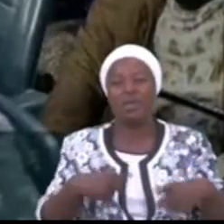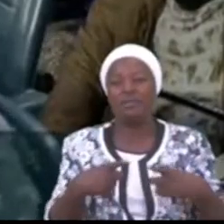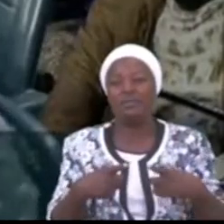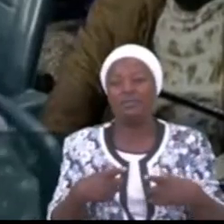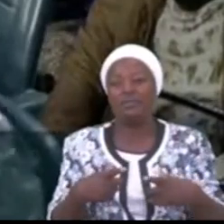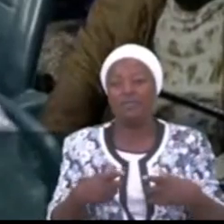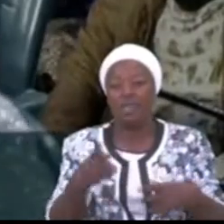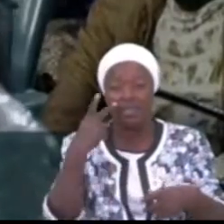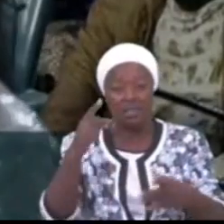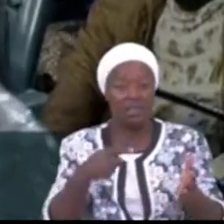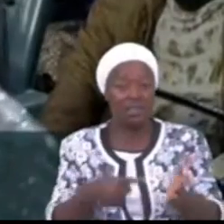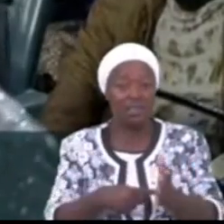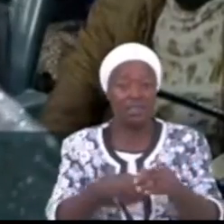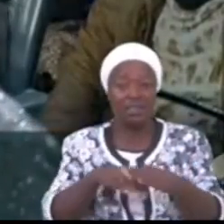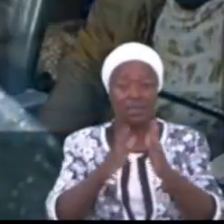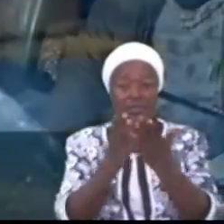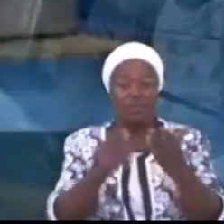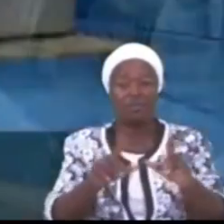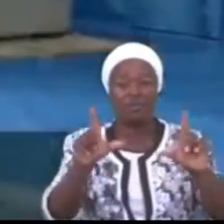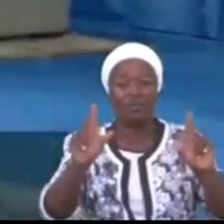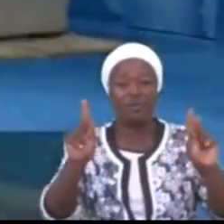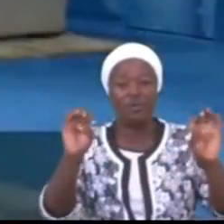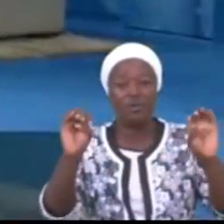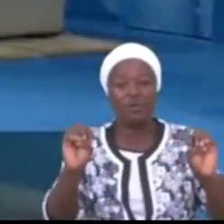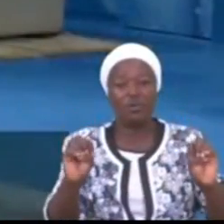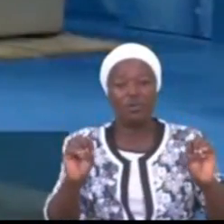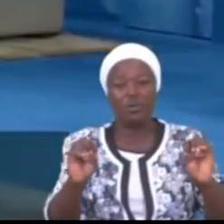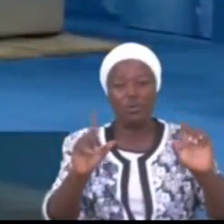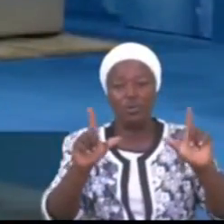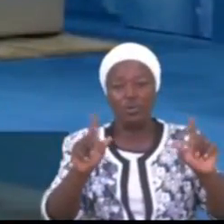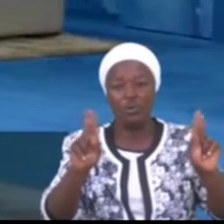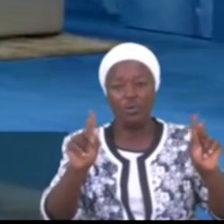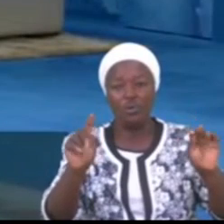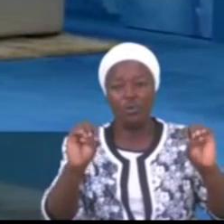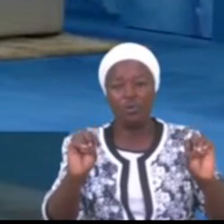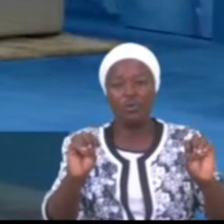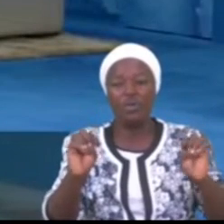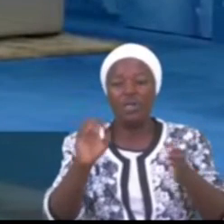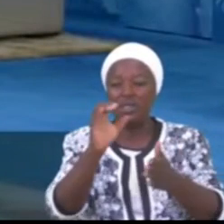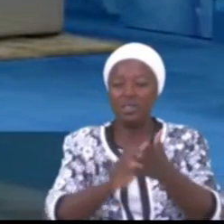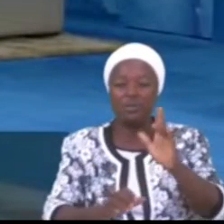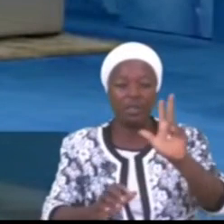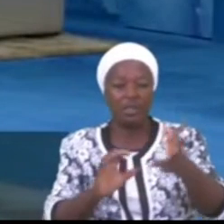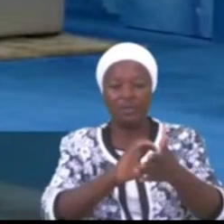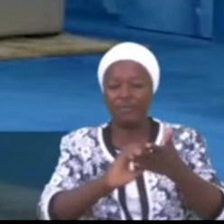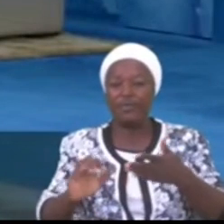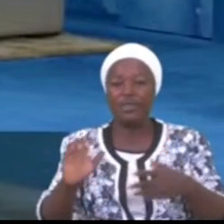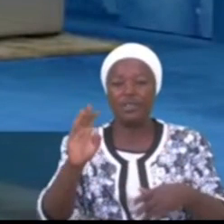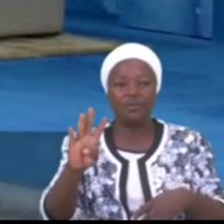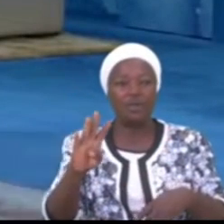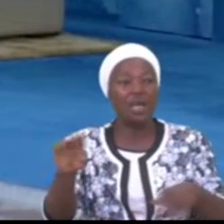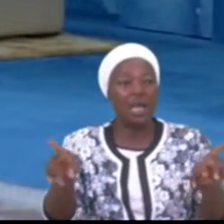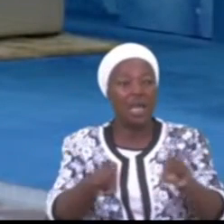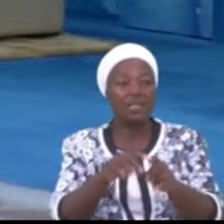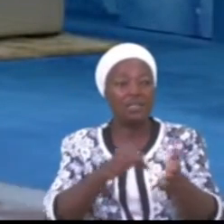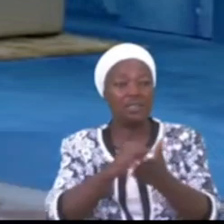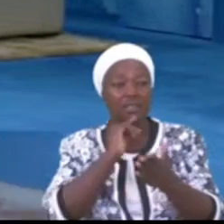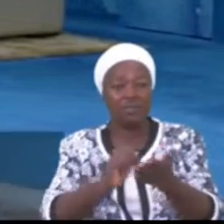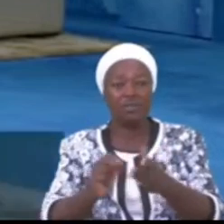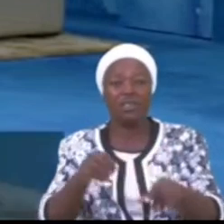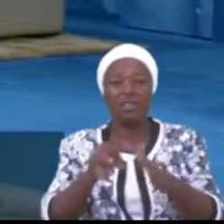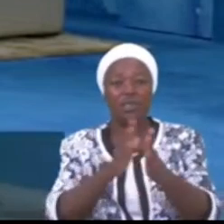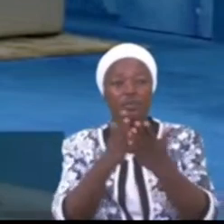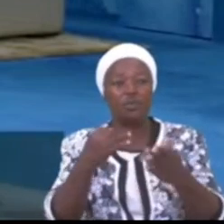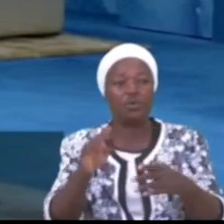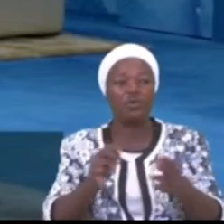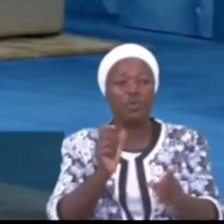this. Luke chapter 3. And I'm reading from verse 4. As it is written in the book of the